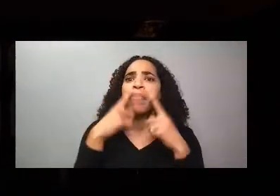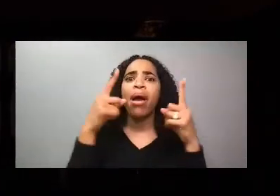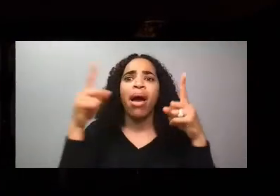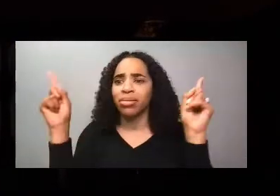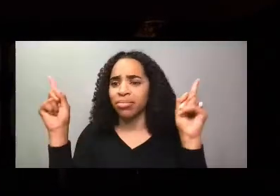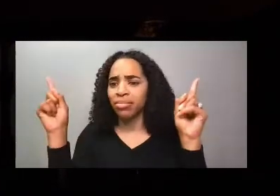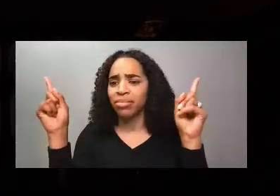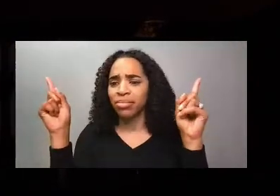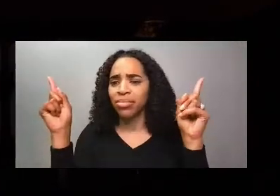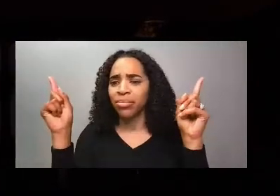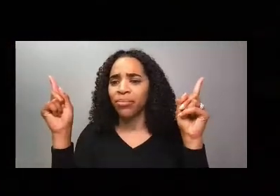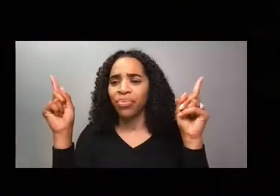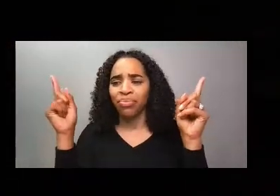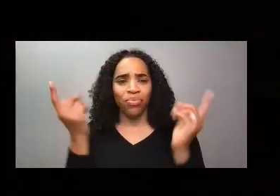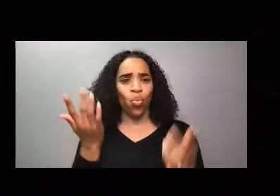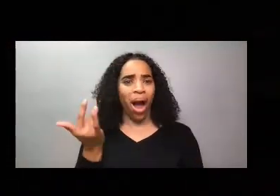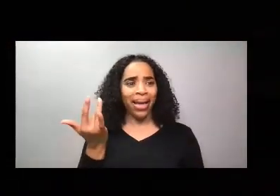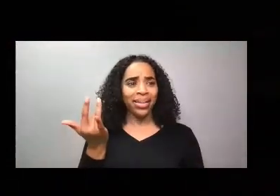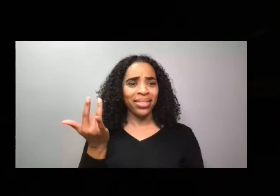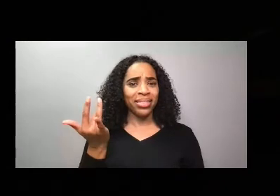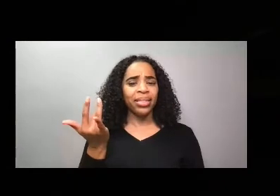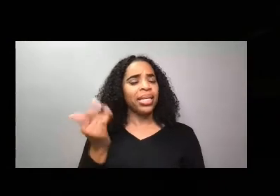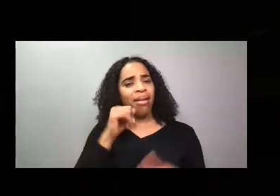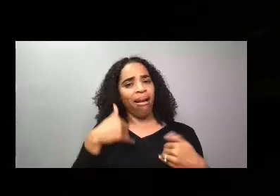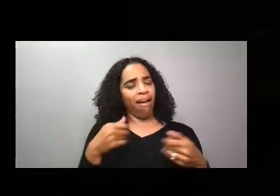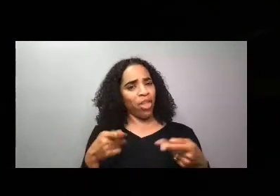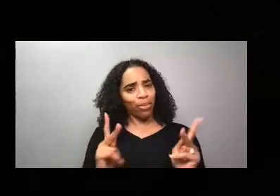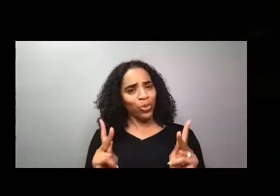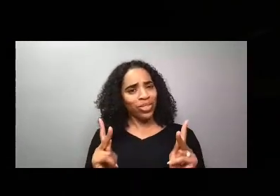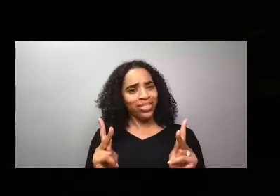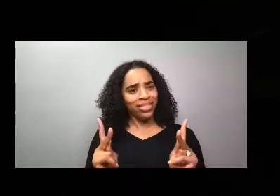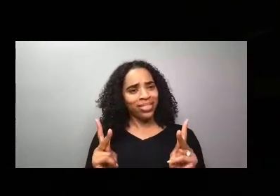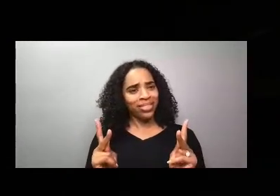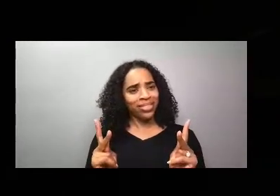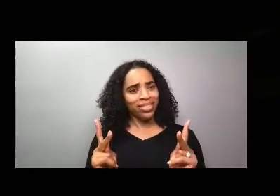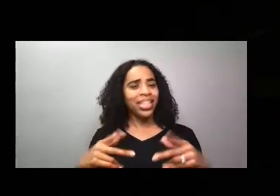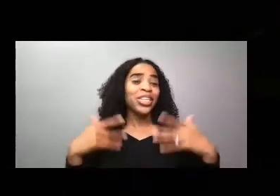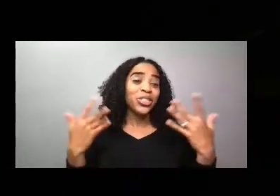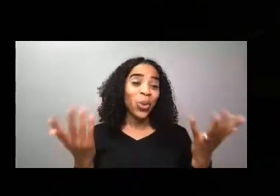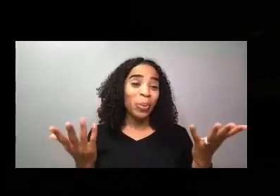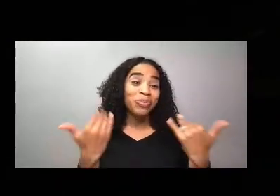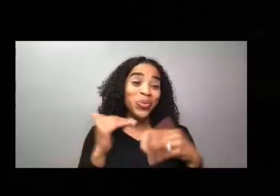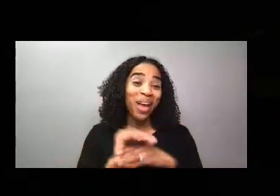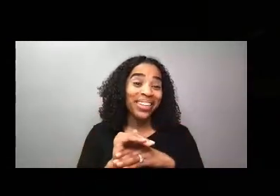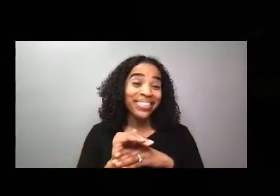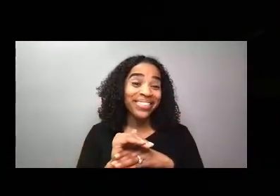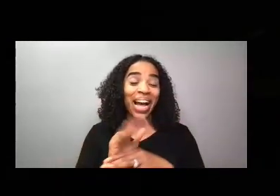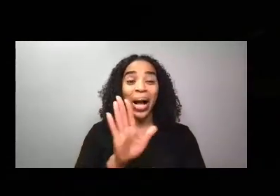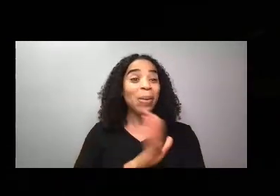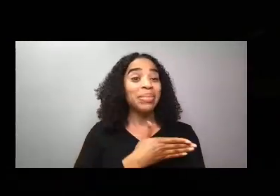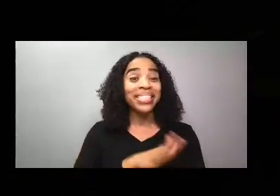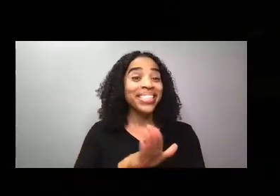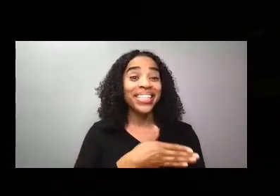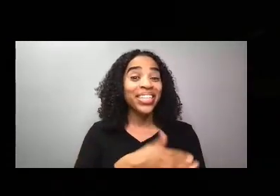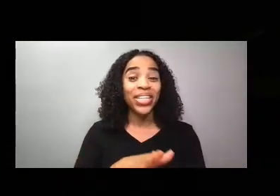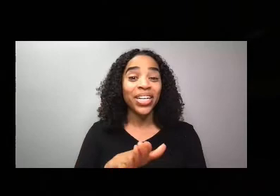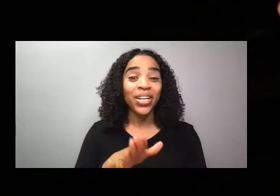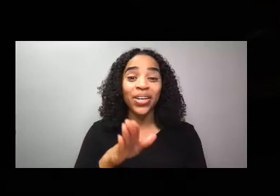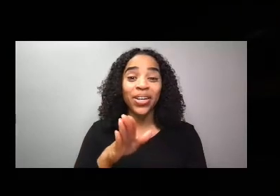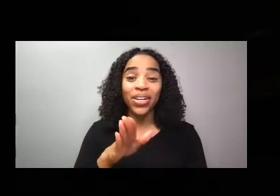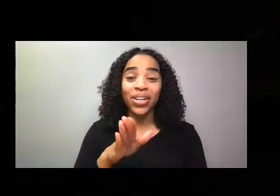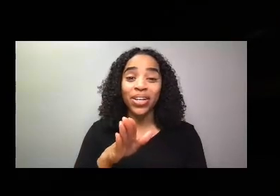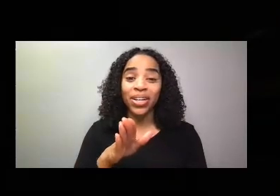because of simply not having the opportunity. So tonight I sing this song from Working